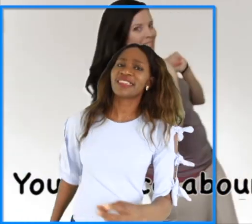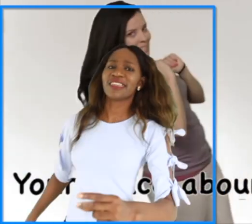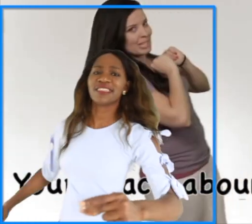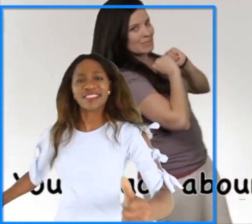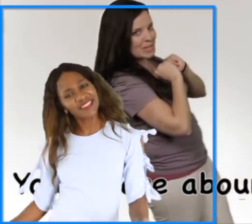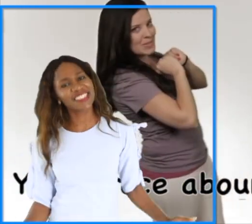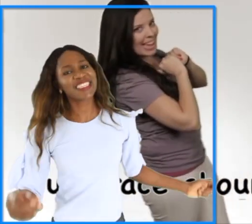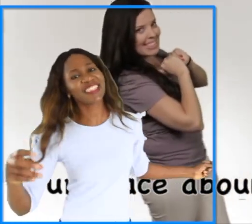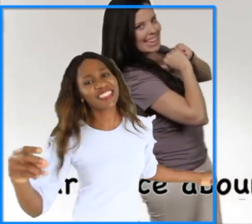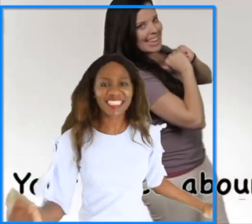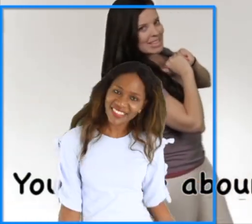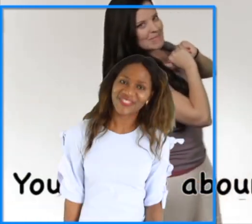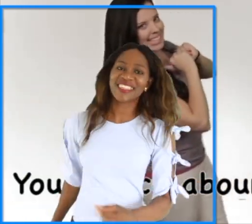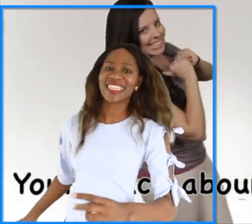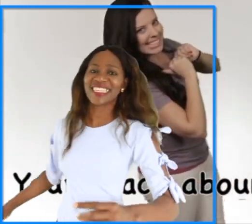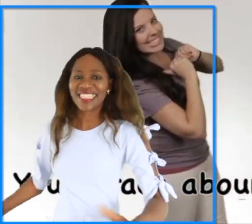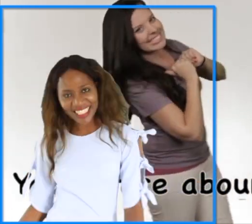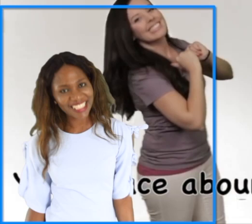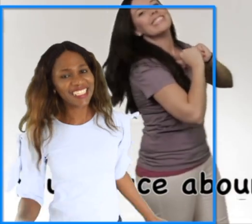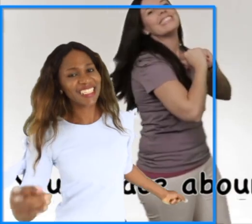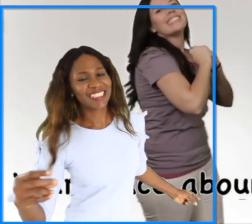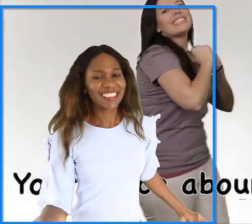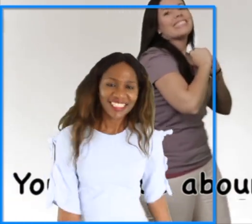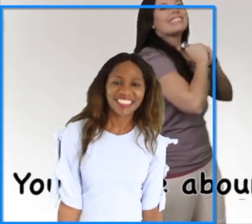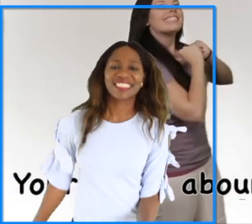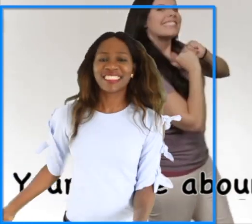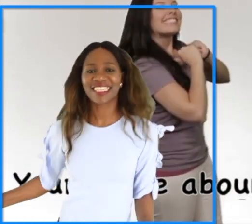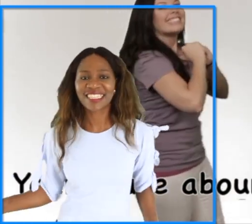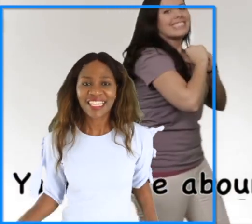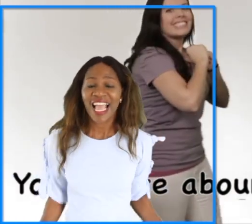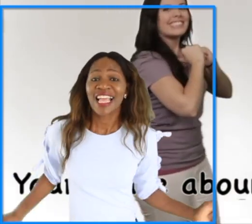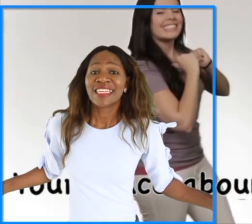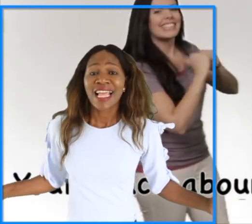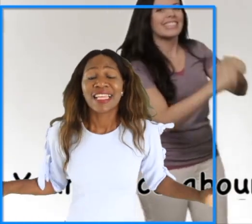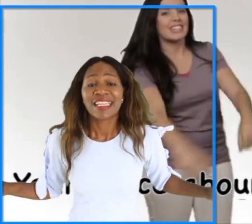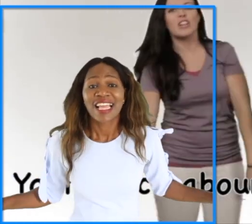so deeply within me.